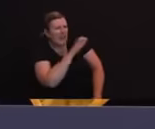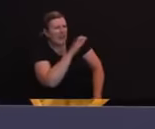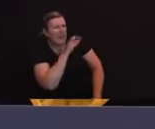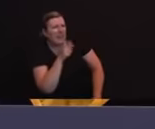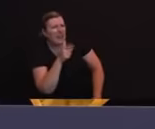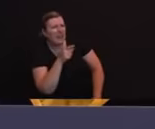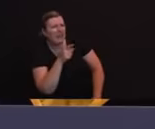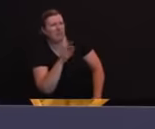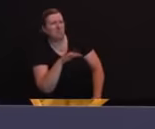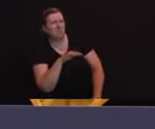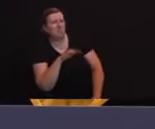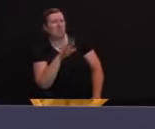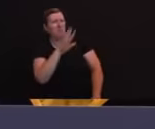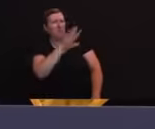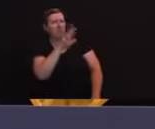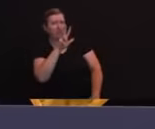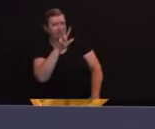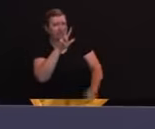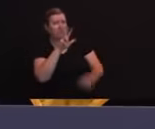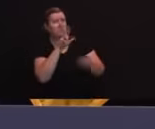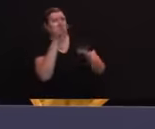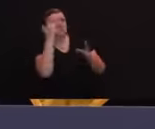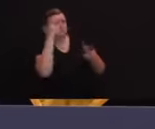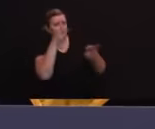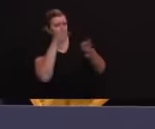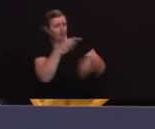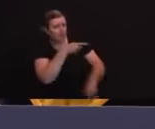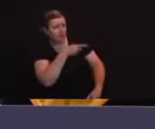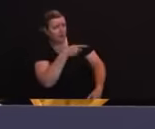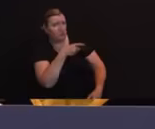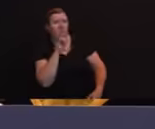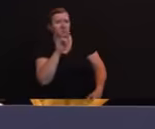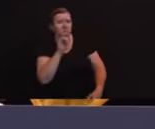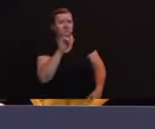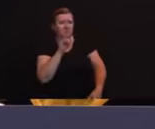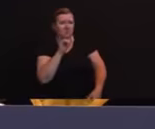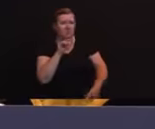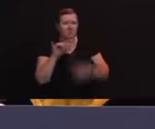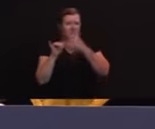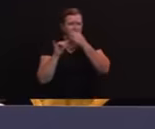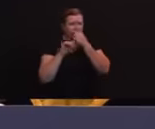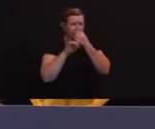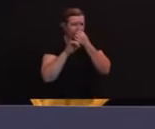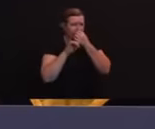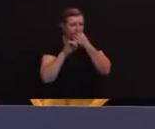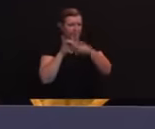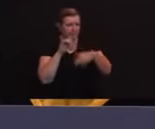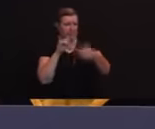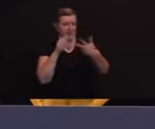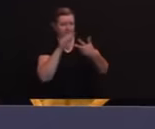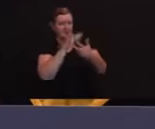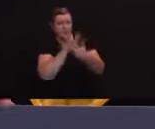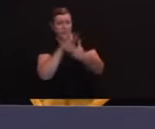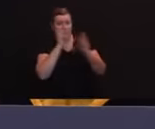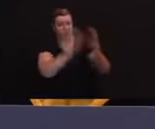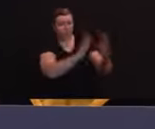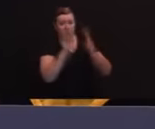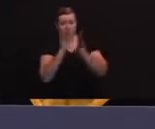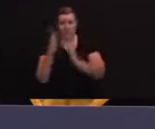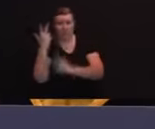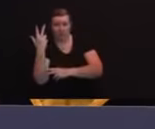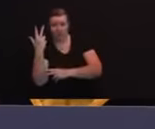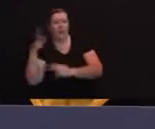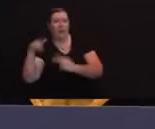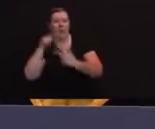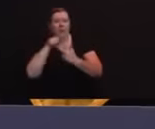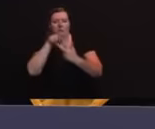We're not in phase 3. And I don't think we ever fully got to phase 3, frankly. I think we're somewhere back to between 1 and 2, but I don't have my... I